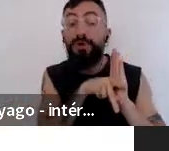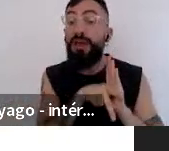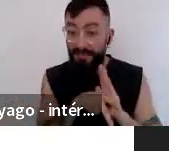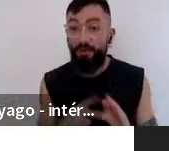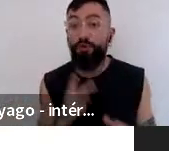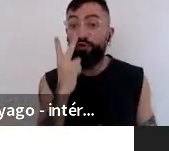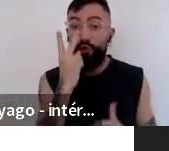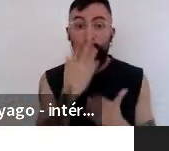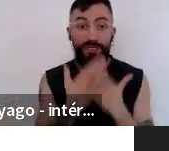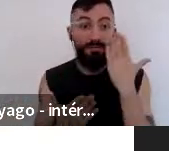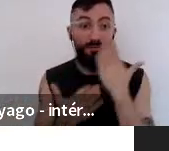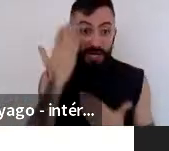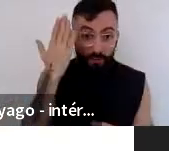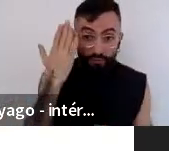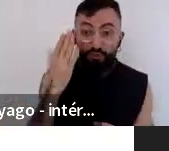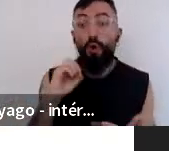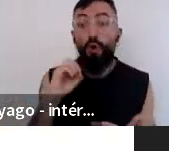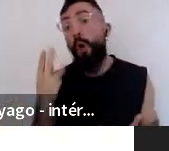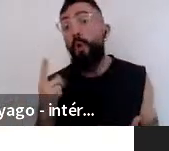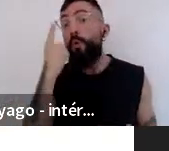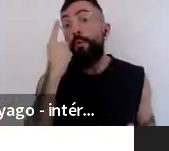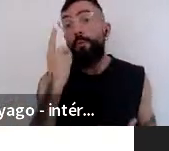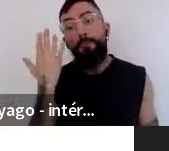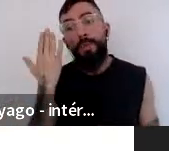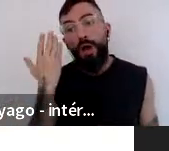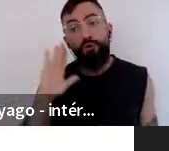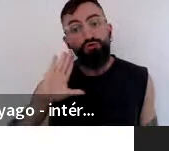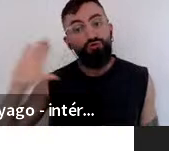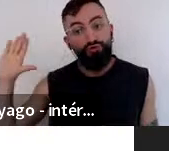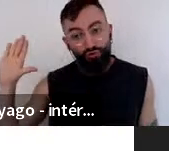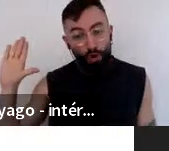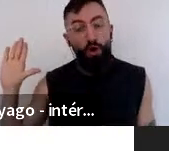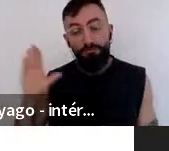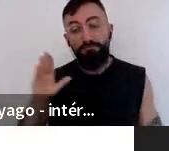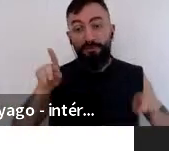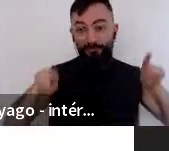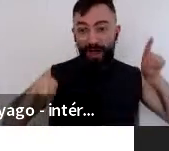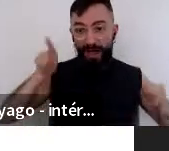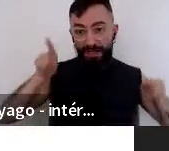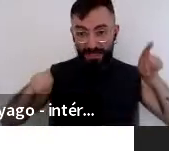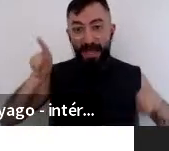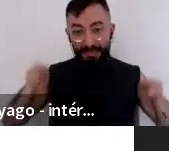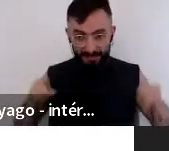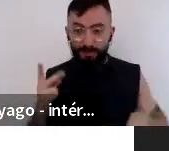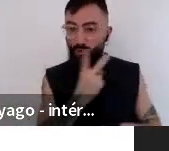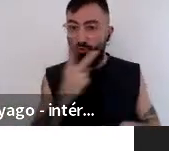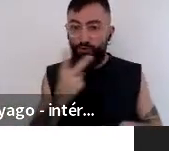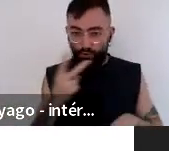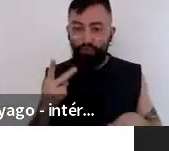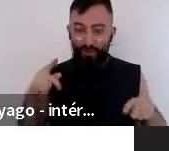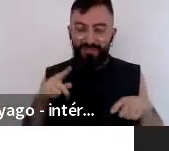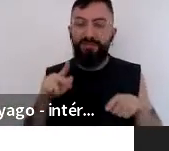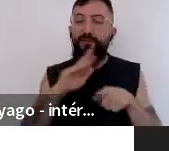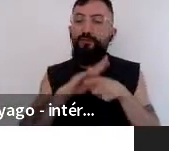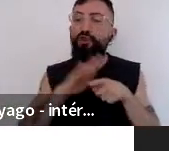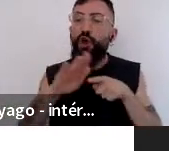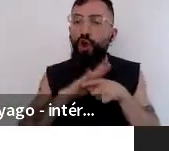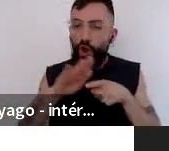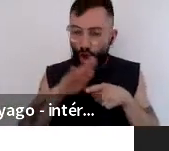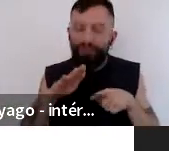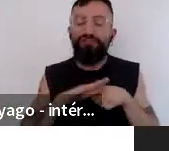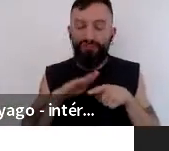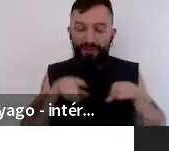hands or with only one hand. So those are phonological variants of the same